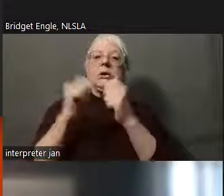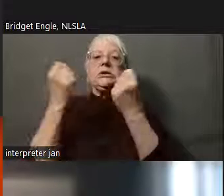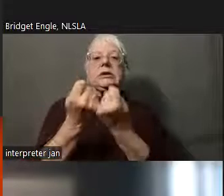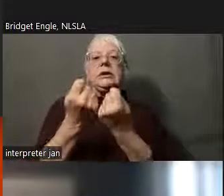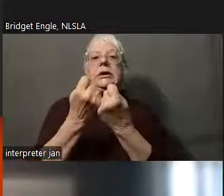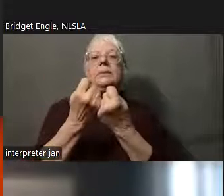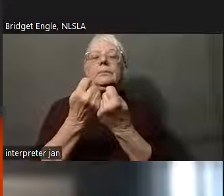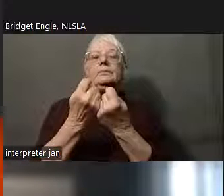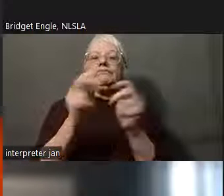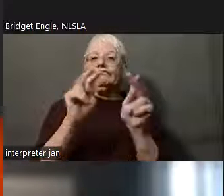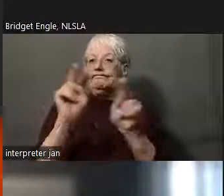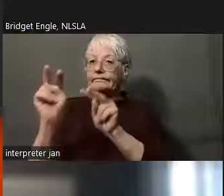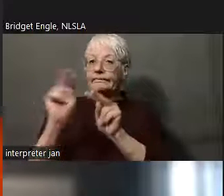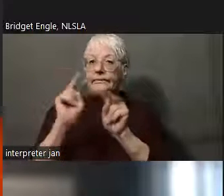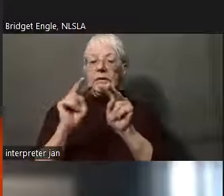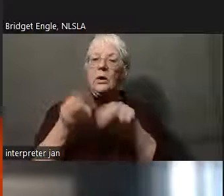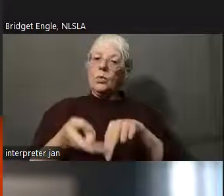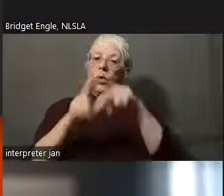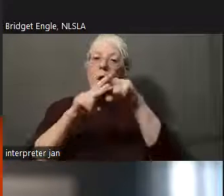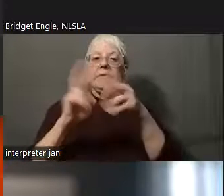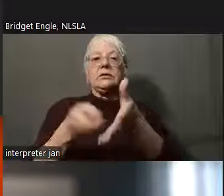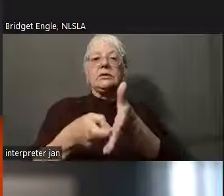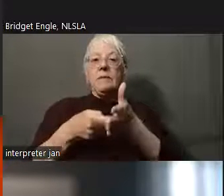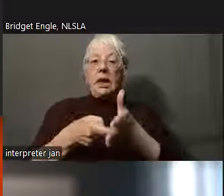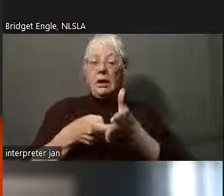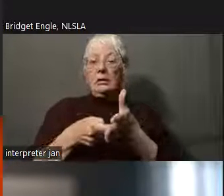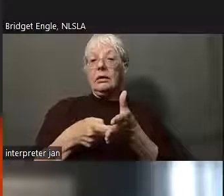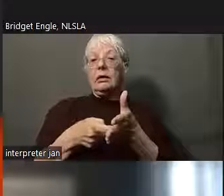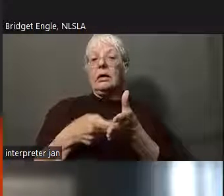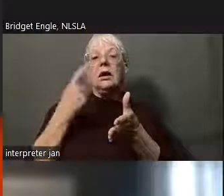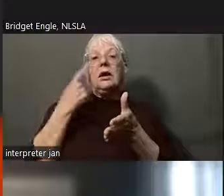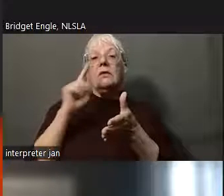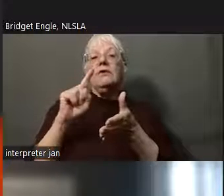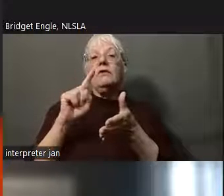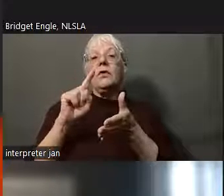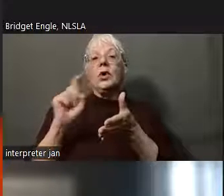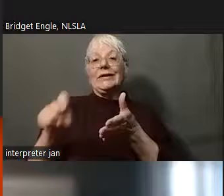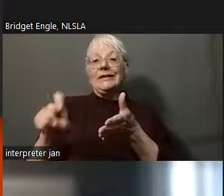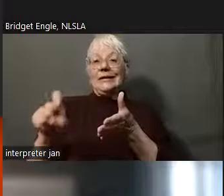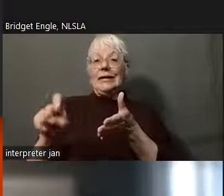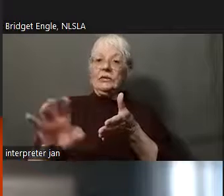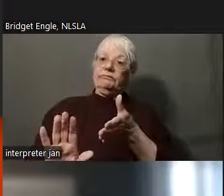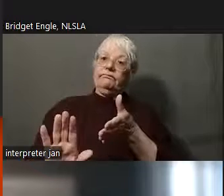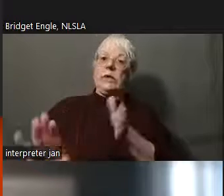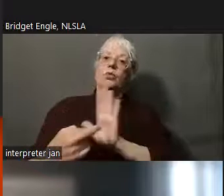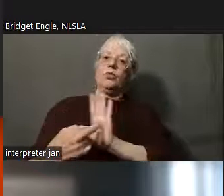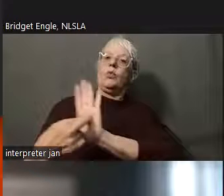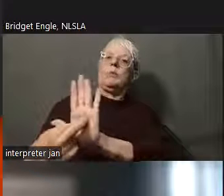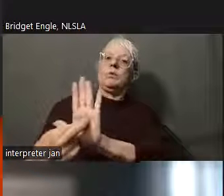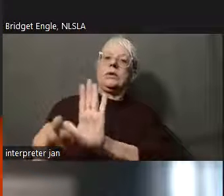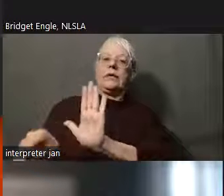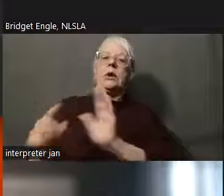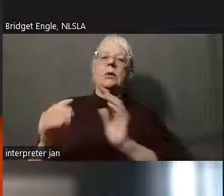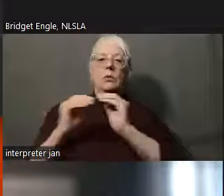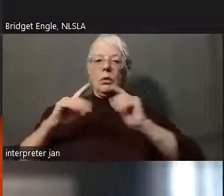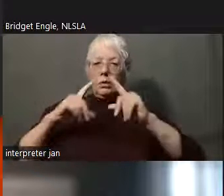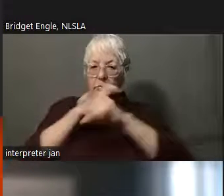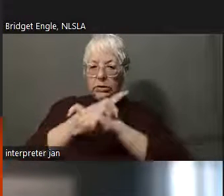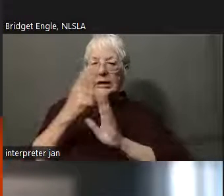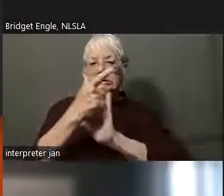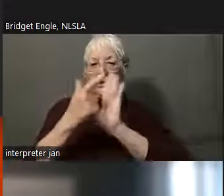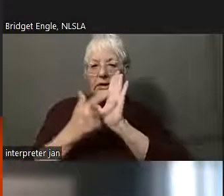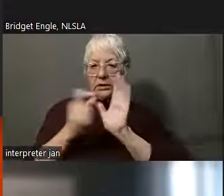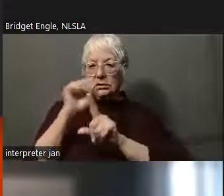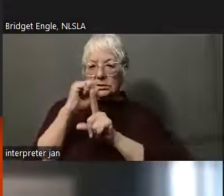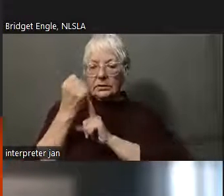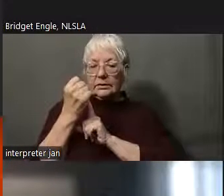is a rise in demand for the need of representation in more complex legal matters